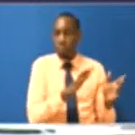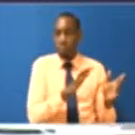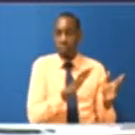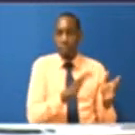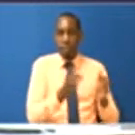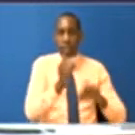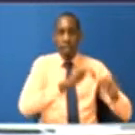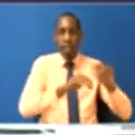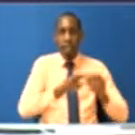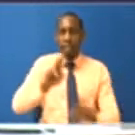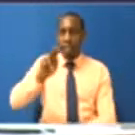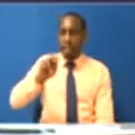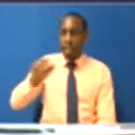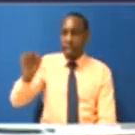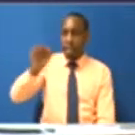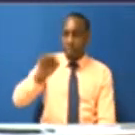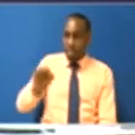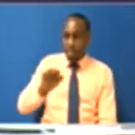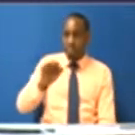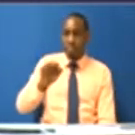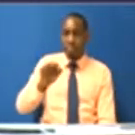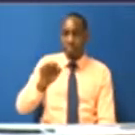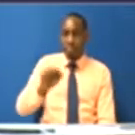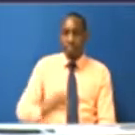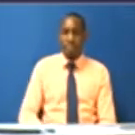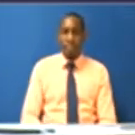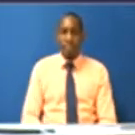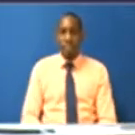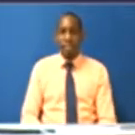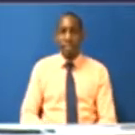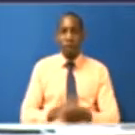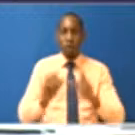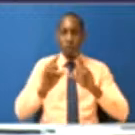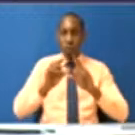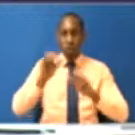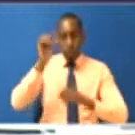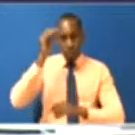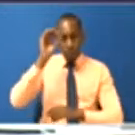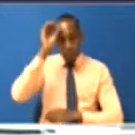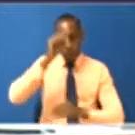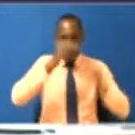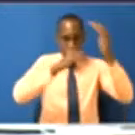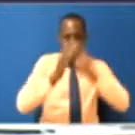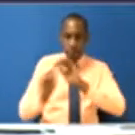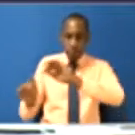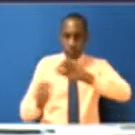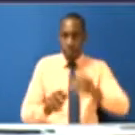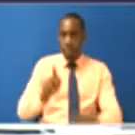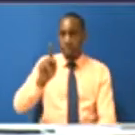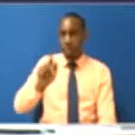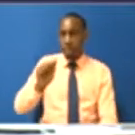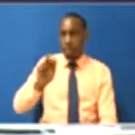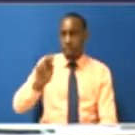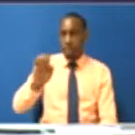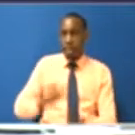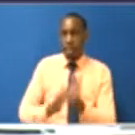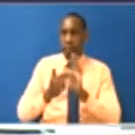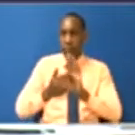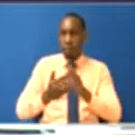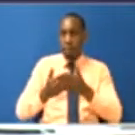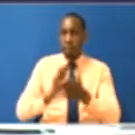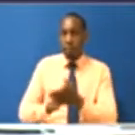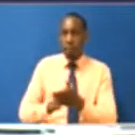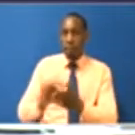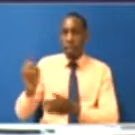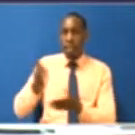elected nms that's how that's how the professor sees it coming to you earlier on you said nairobi doesn't need a